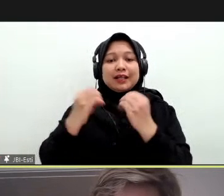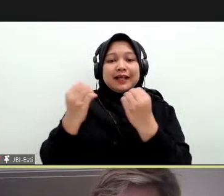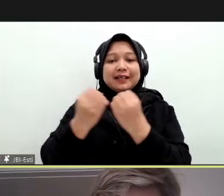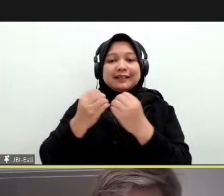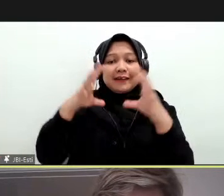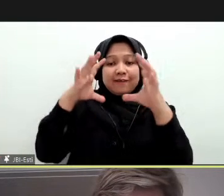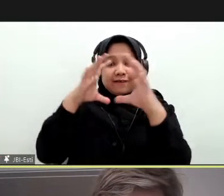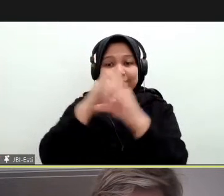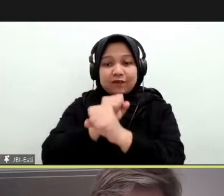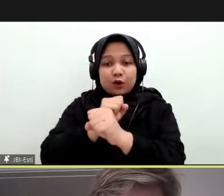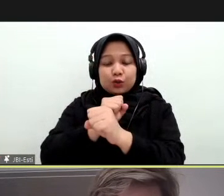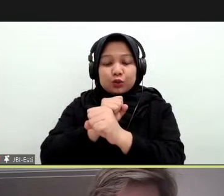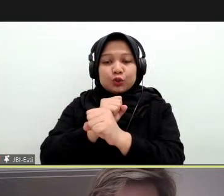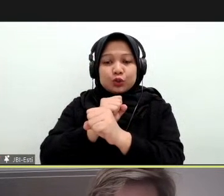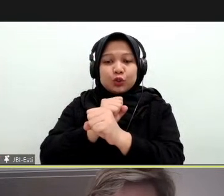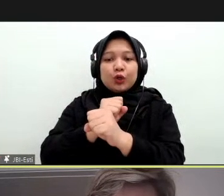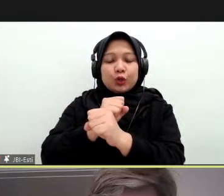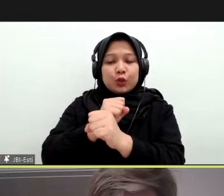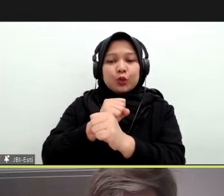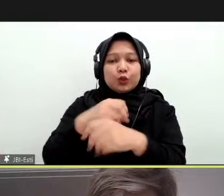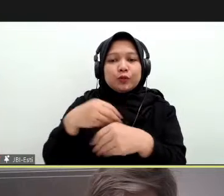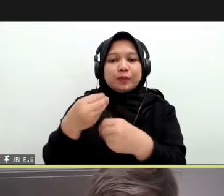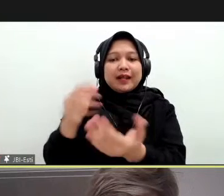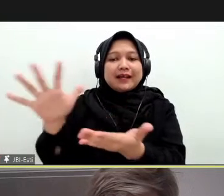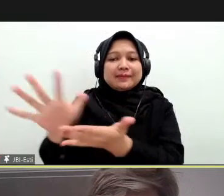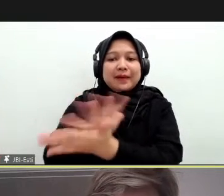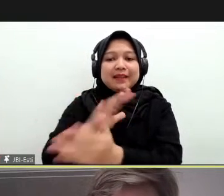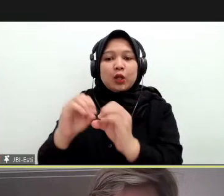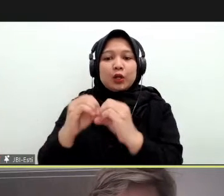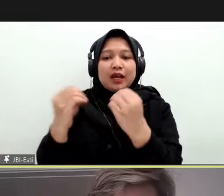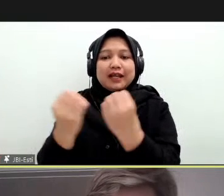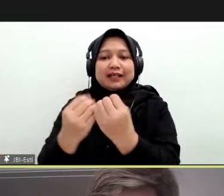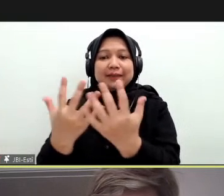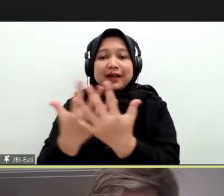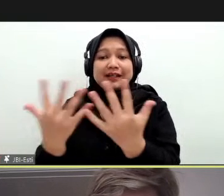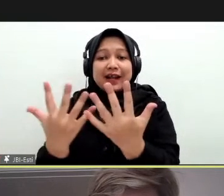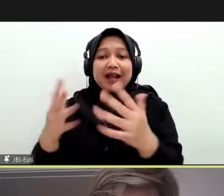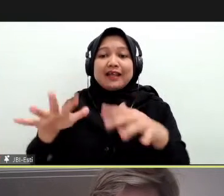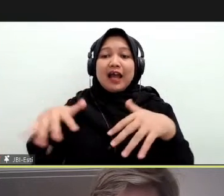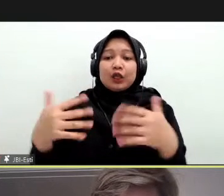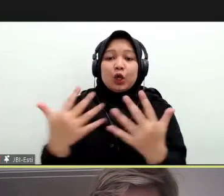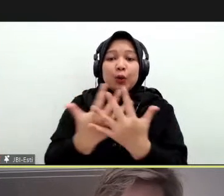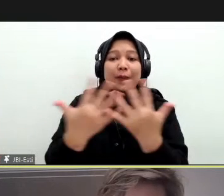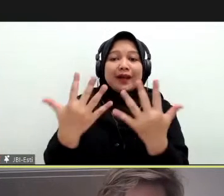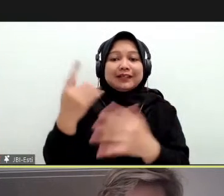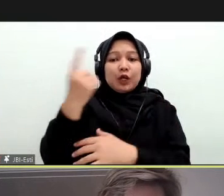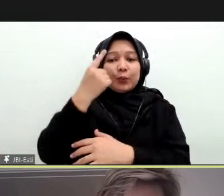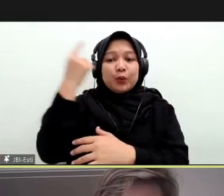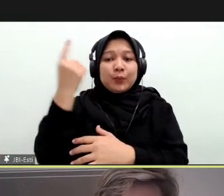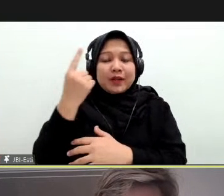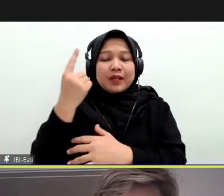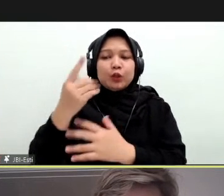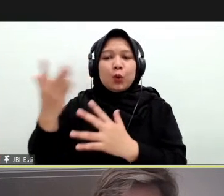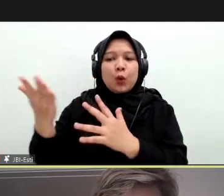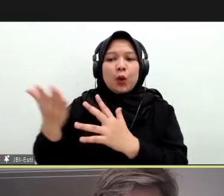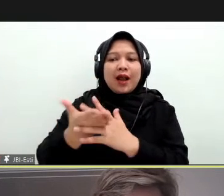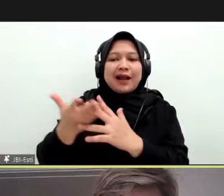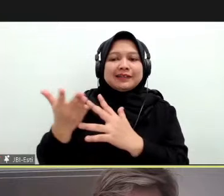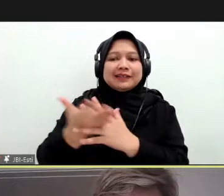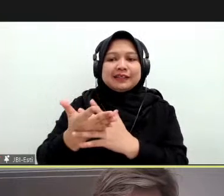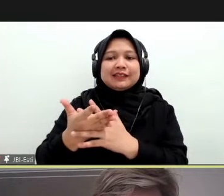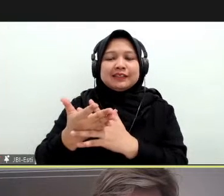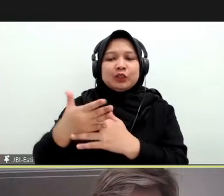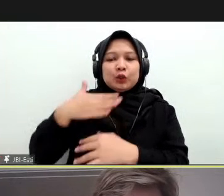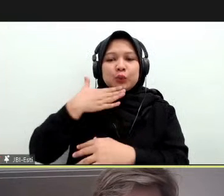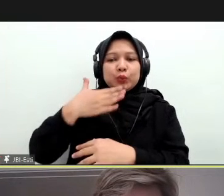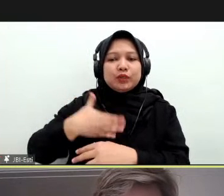to operate independently, be financially sustainable, have strong governance, engage in policymaking, and mobilize